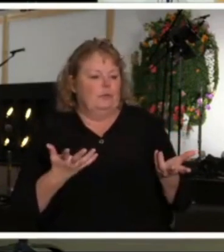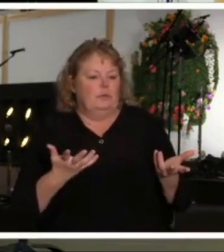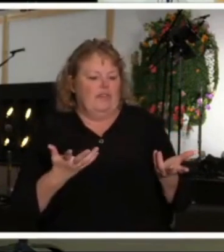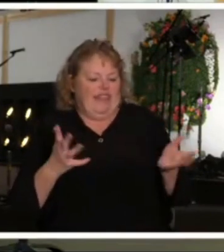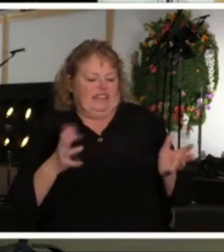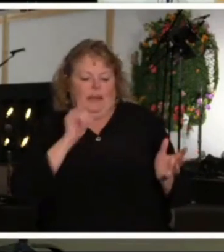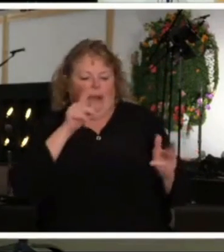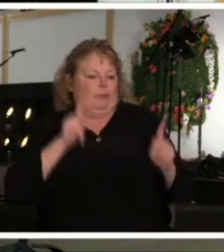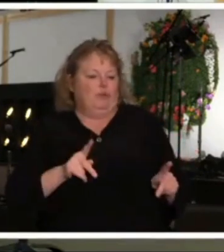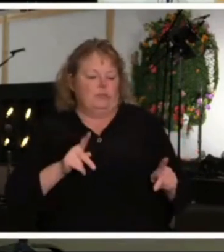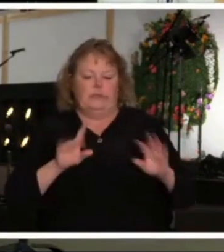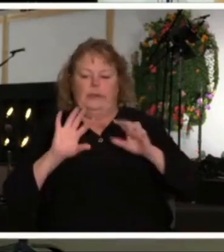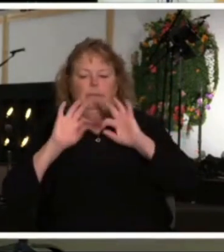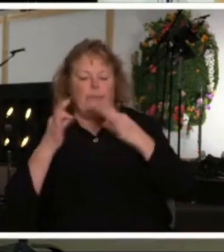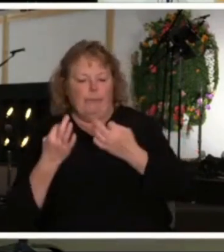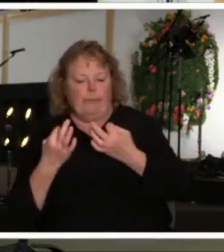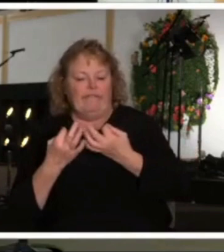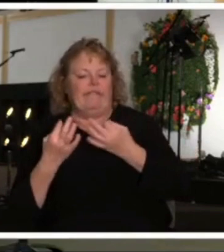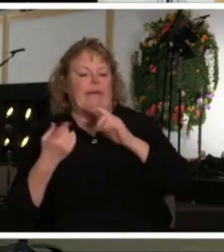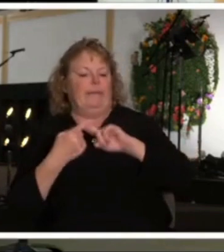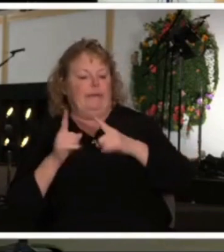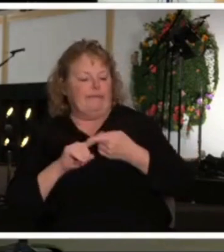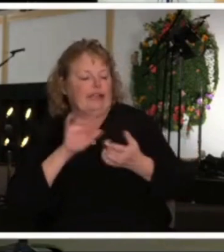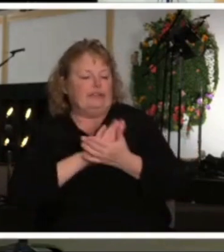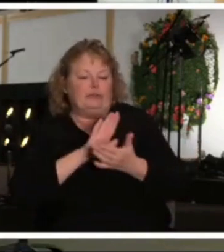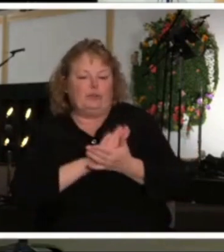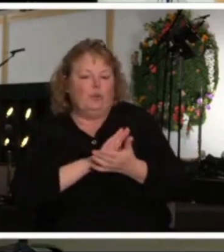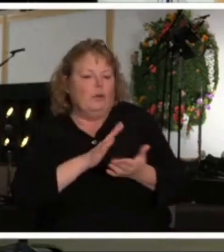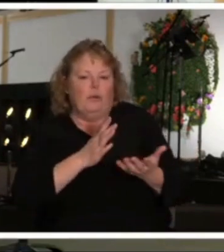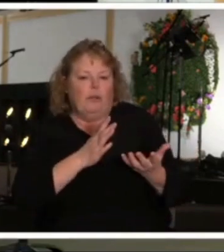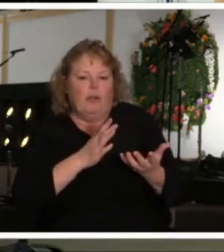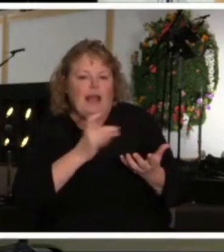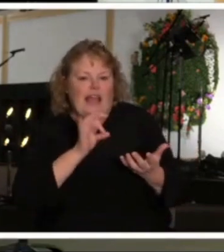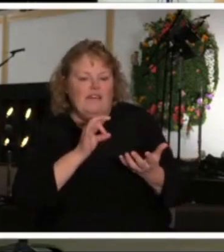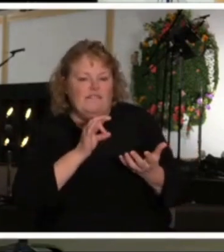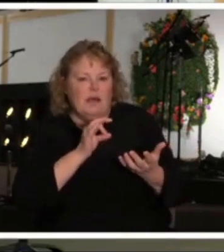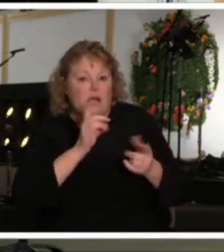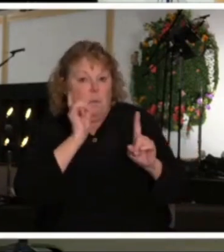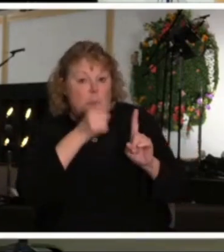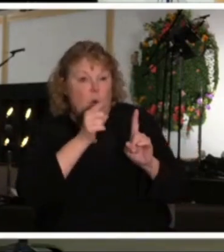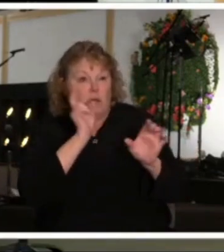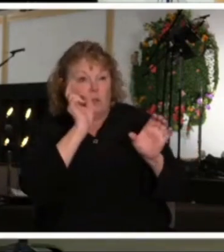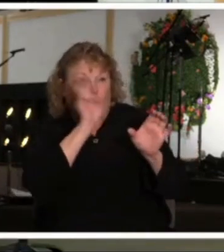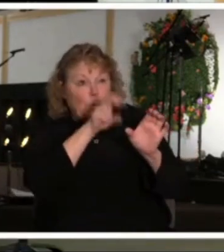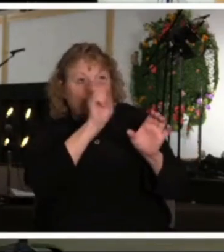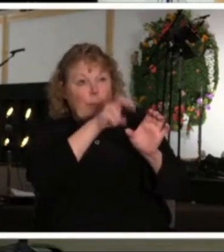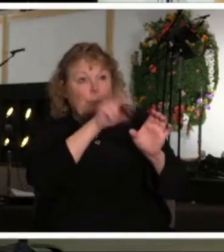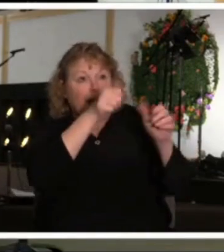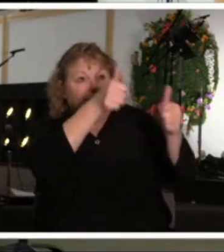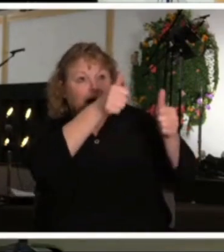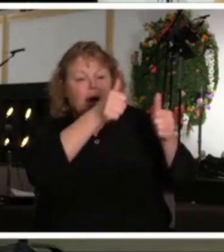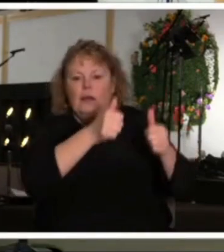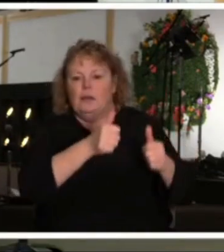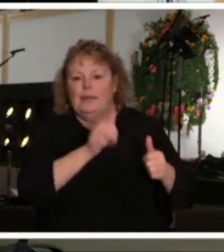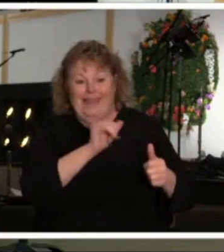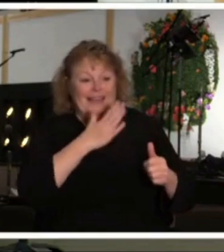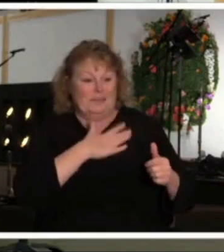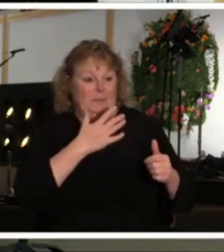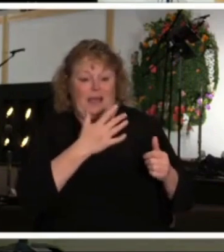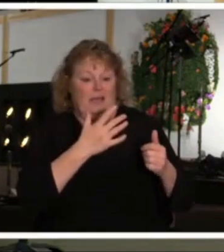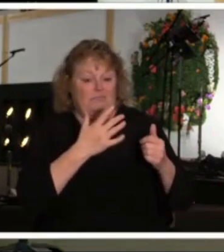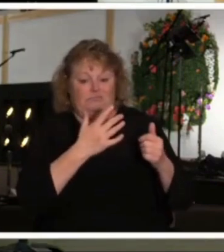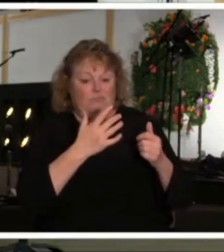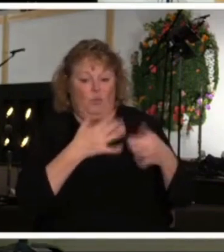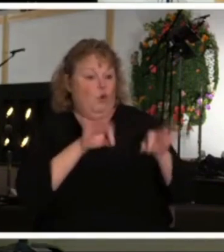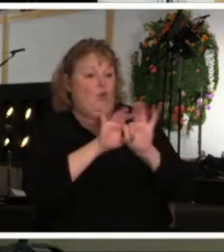goes, to my family, to my friends, to the school, I'm only as good as the points I score. And she says, I'm really, really struggling